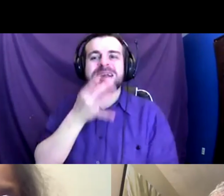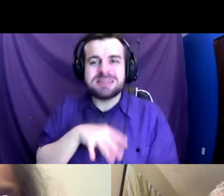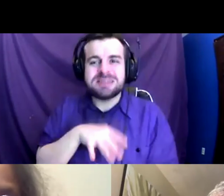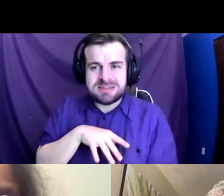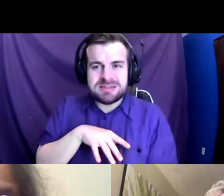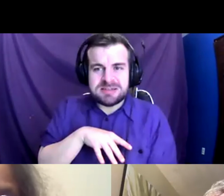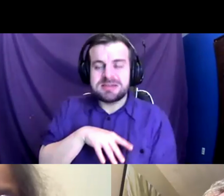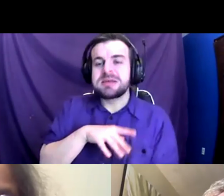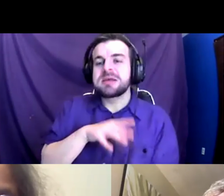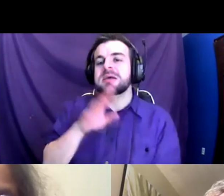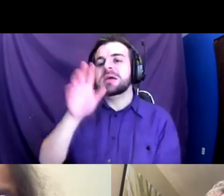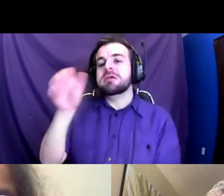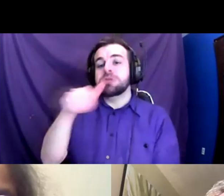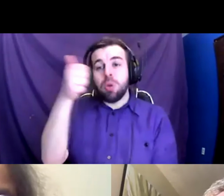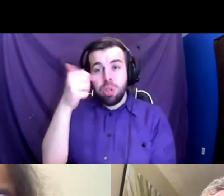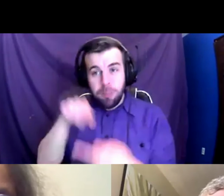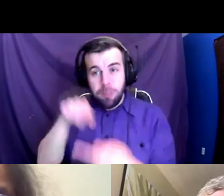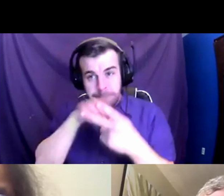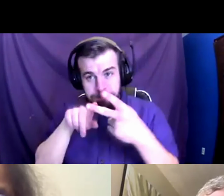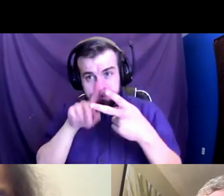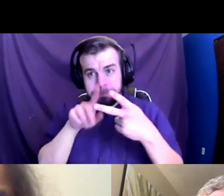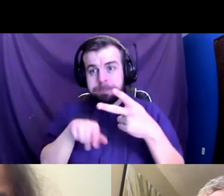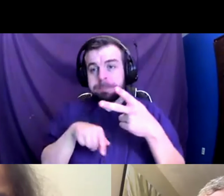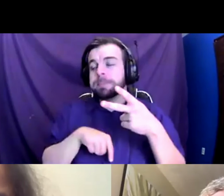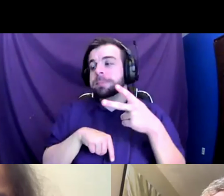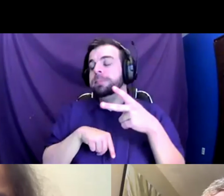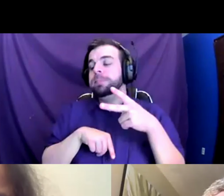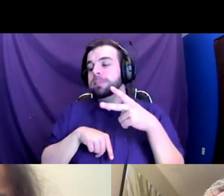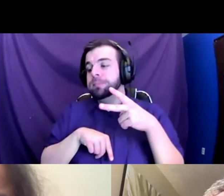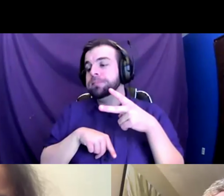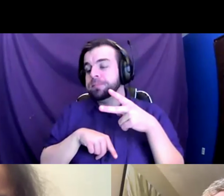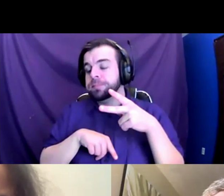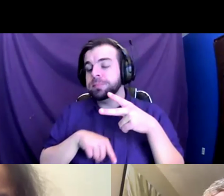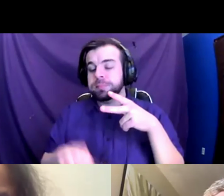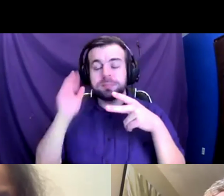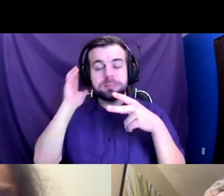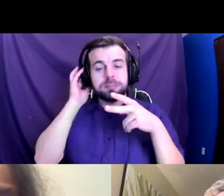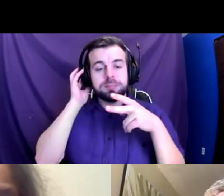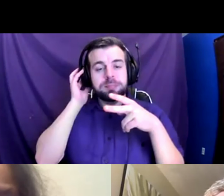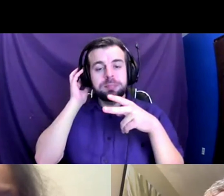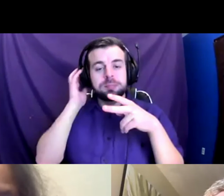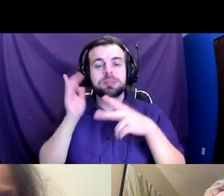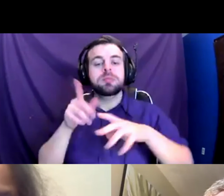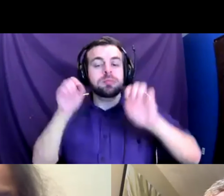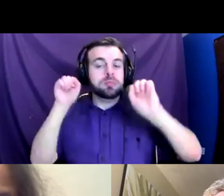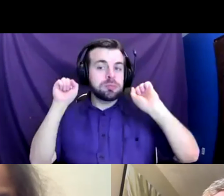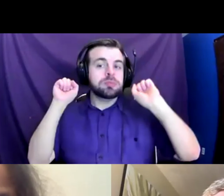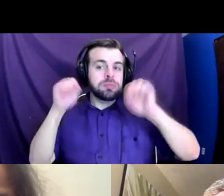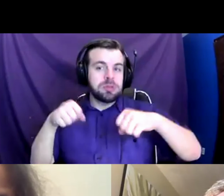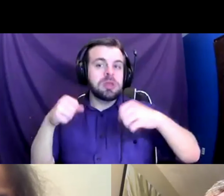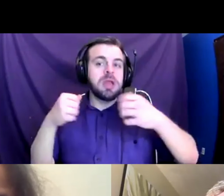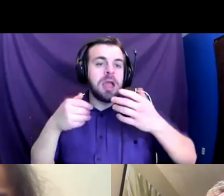question is, you can have your staff help